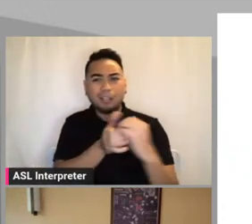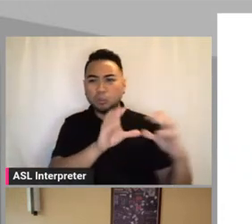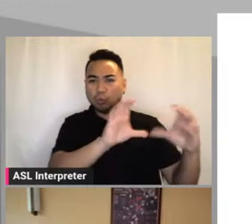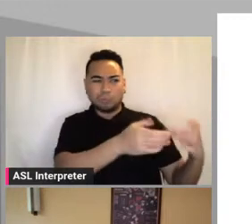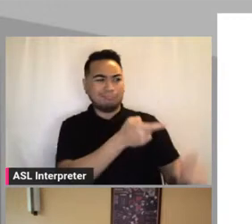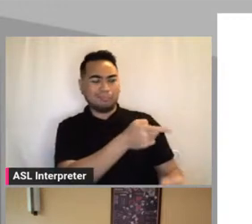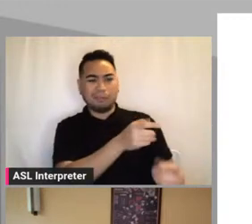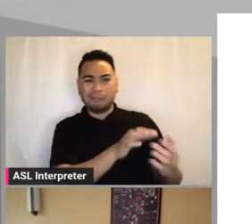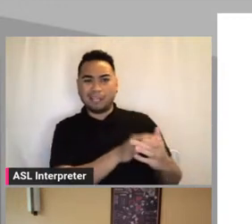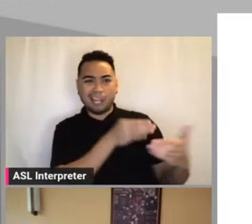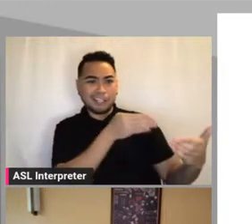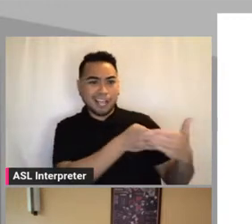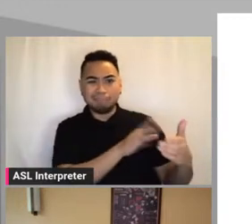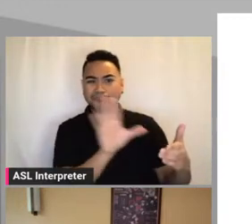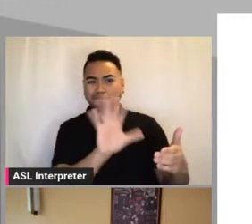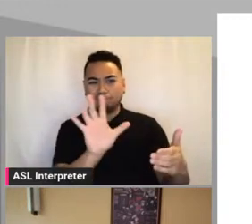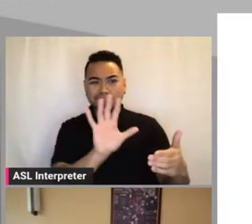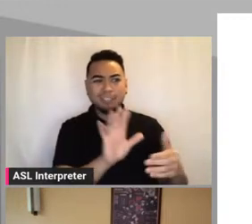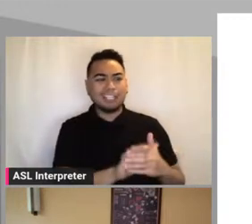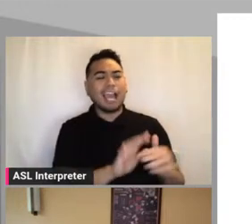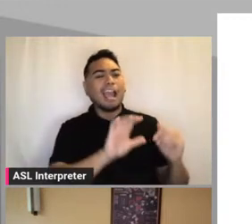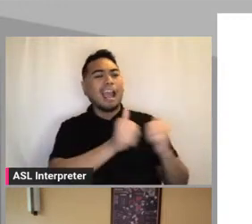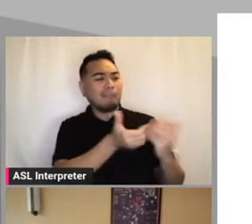and U.S. policy